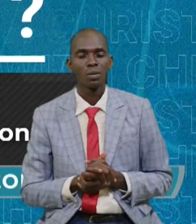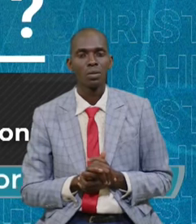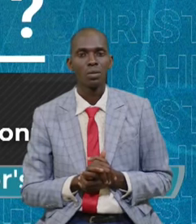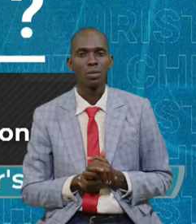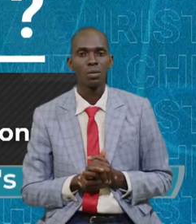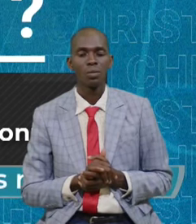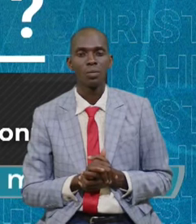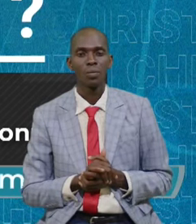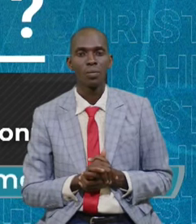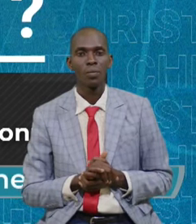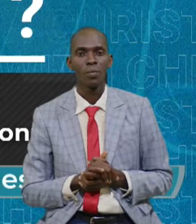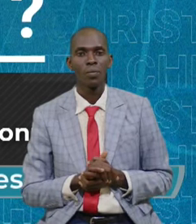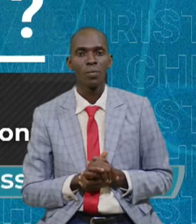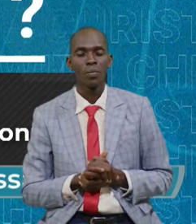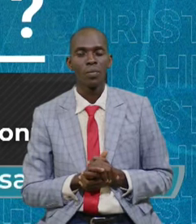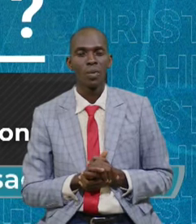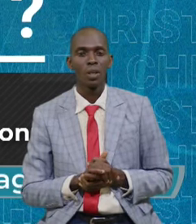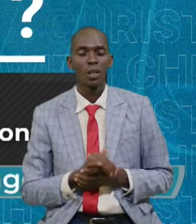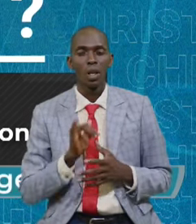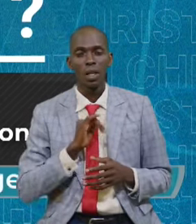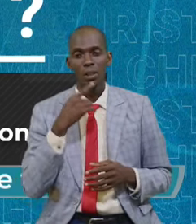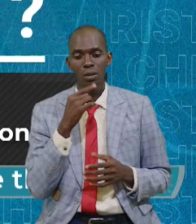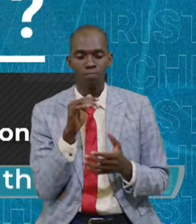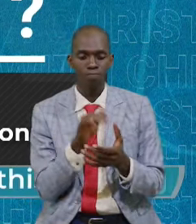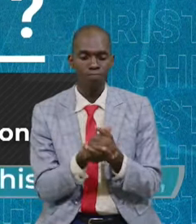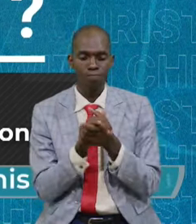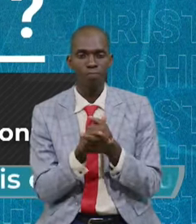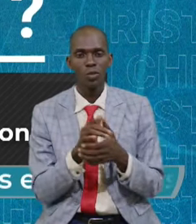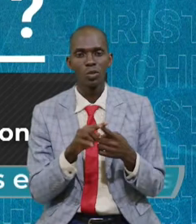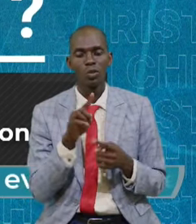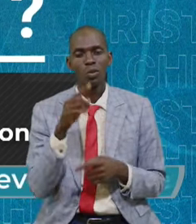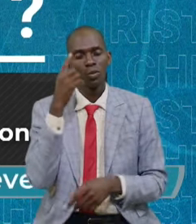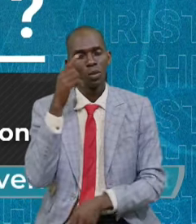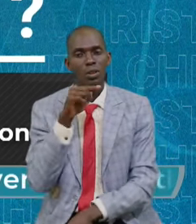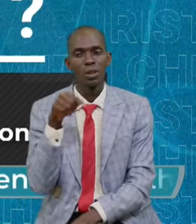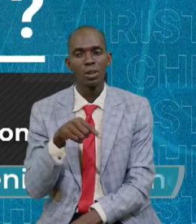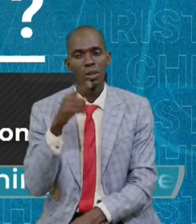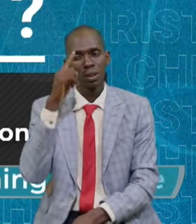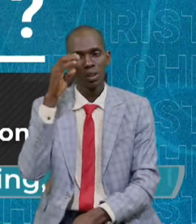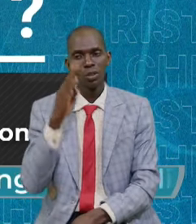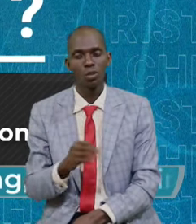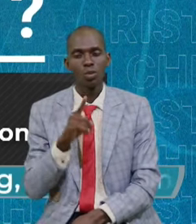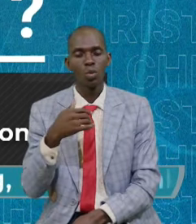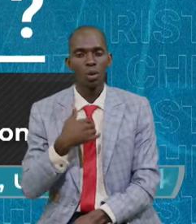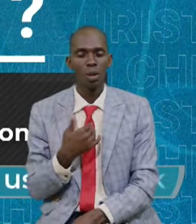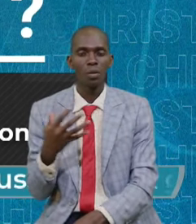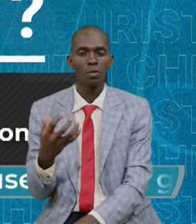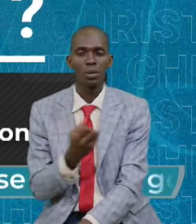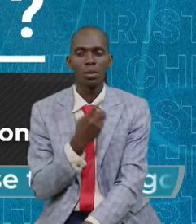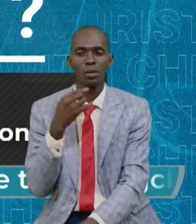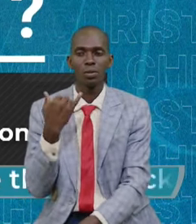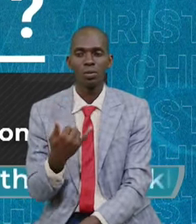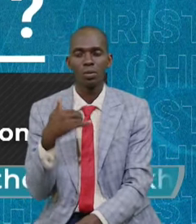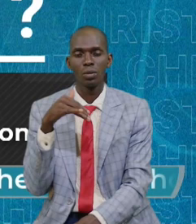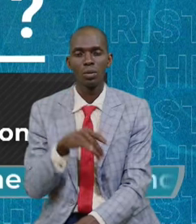I say congratulations to you for this decision you have taken tonight to follow the Lord